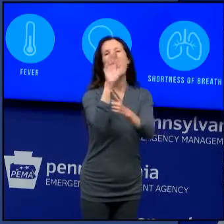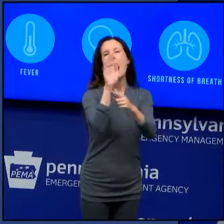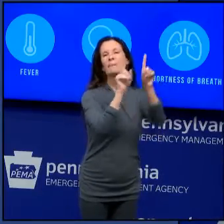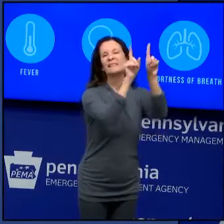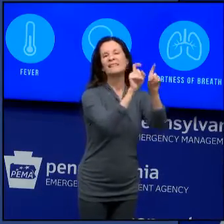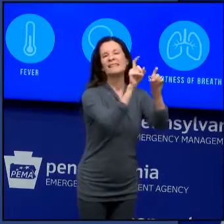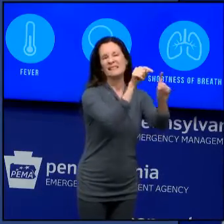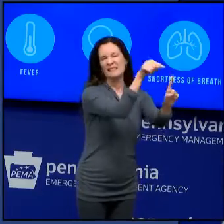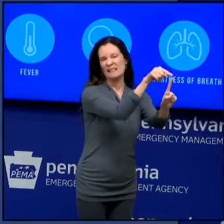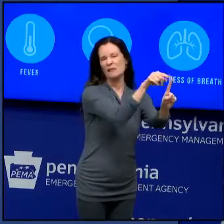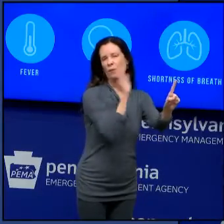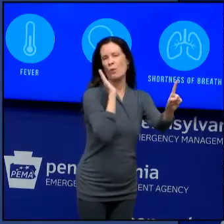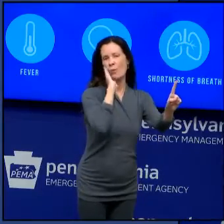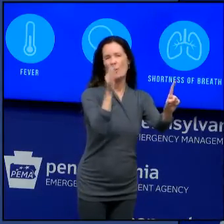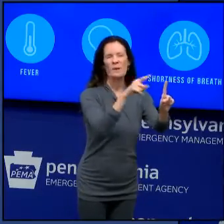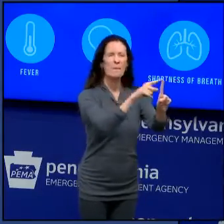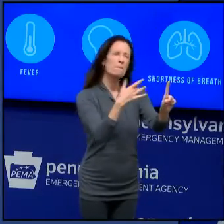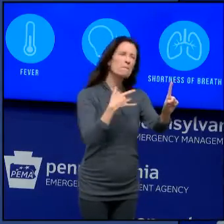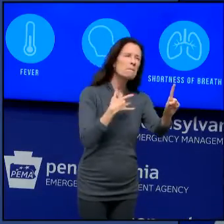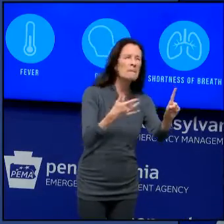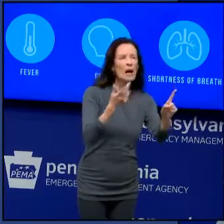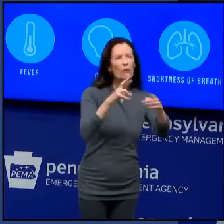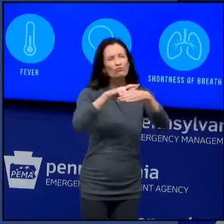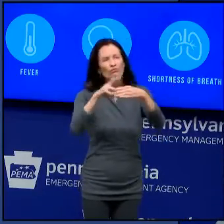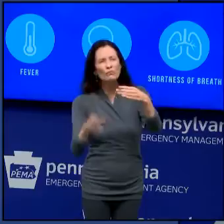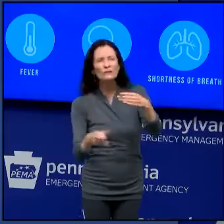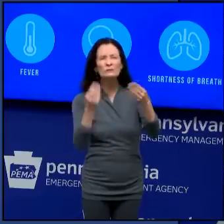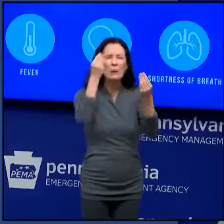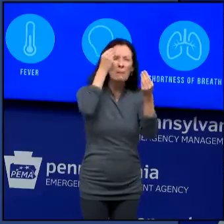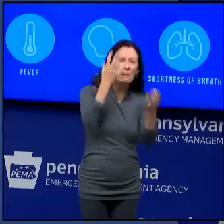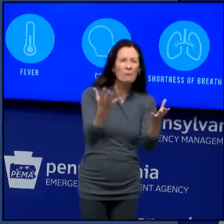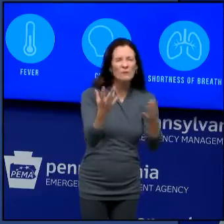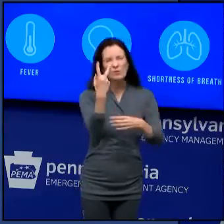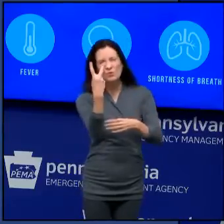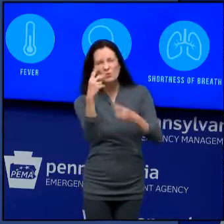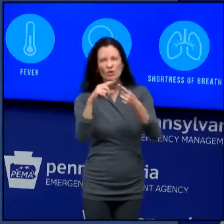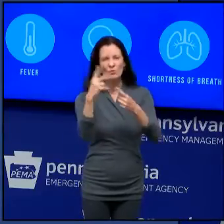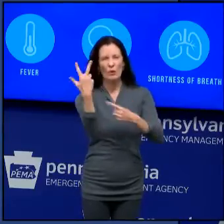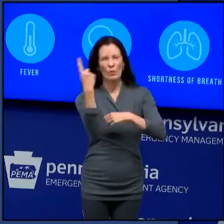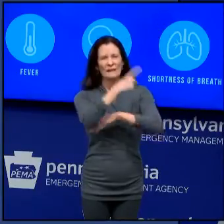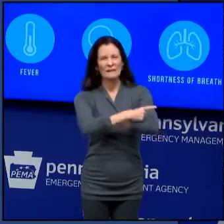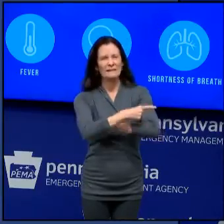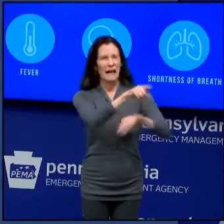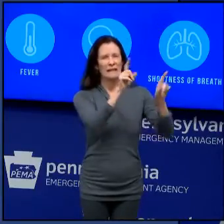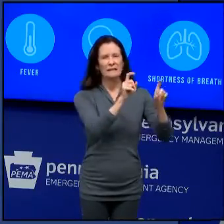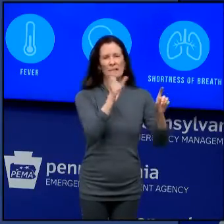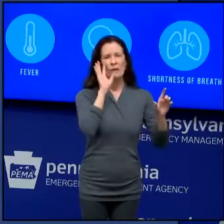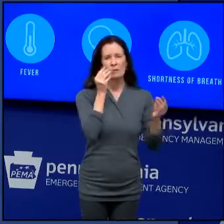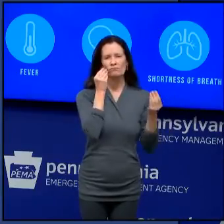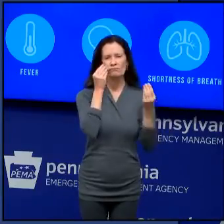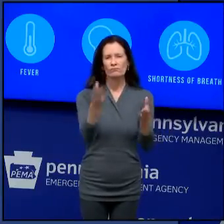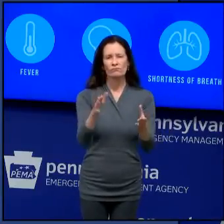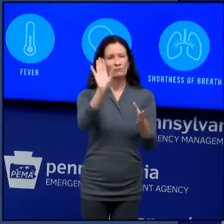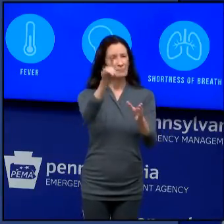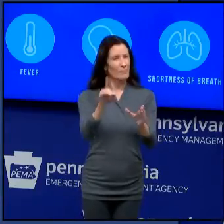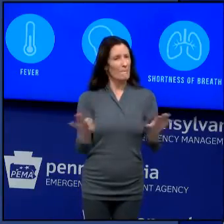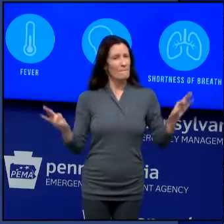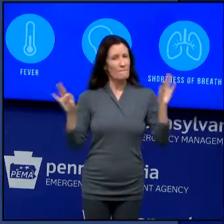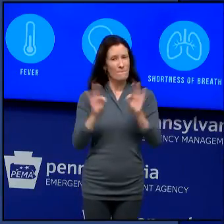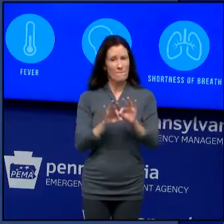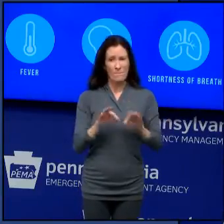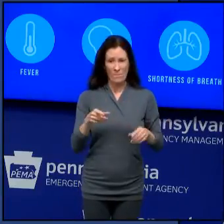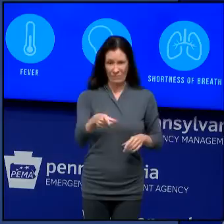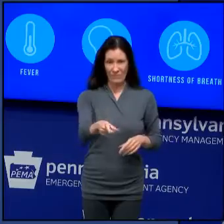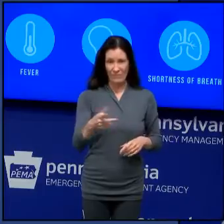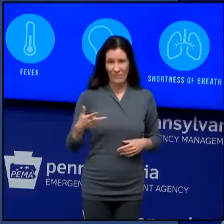you must go home and stay home in isolation. And please take care of yourself. Remember, you were tested